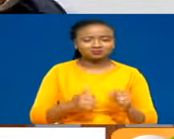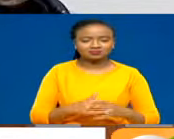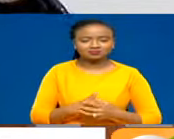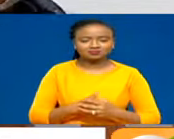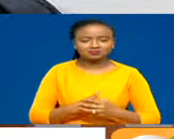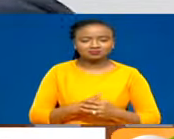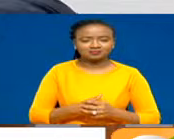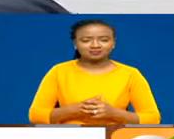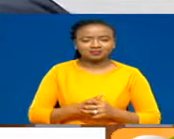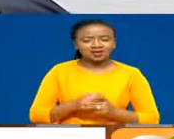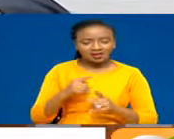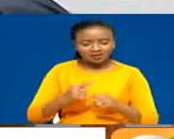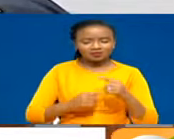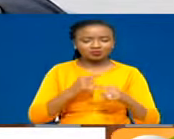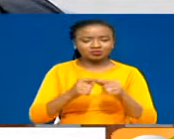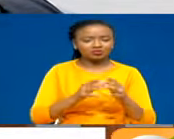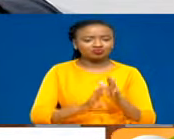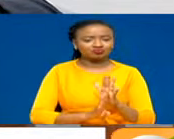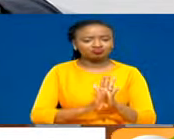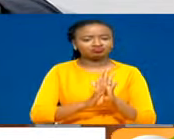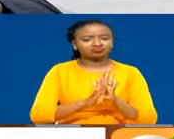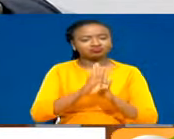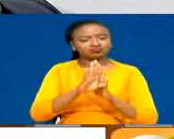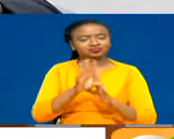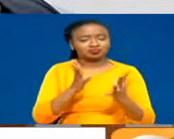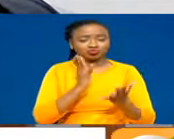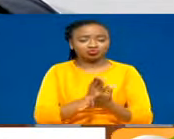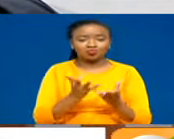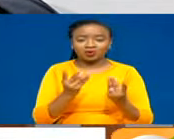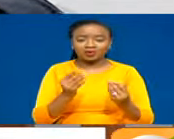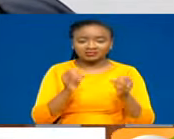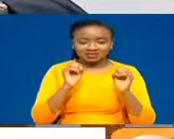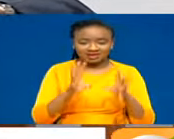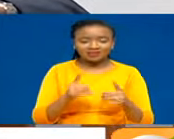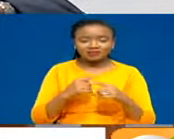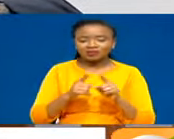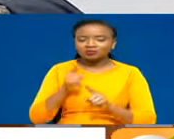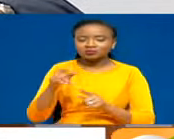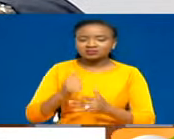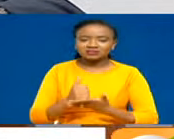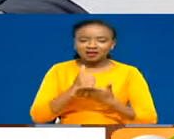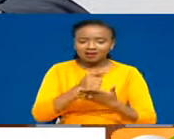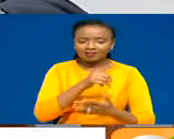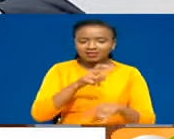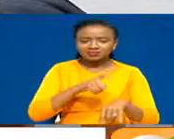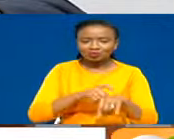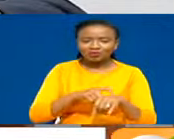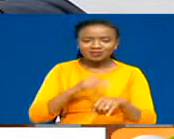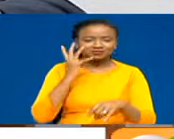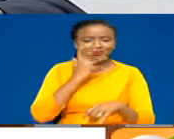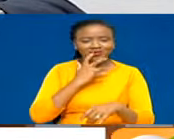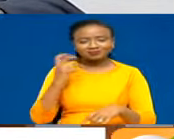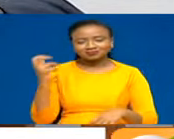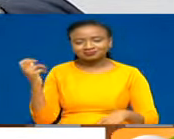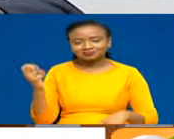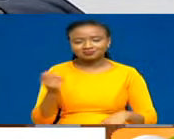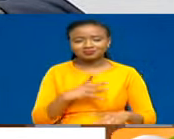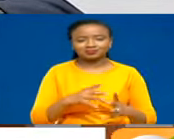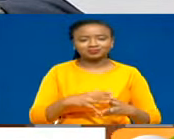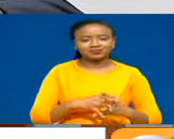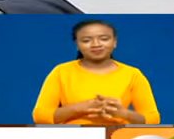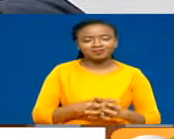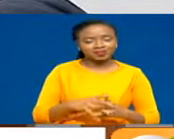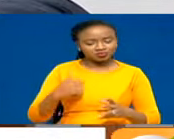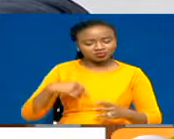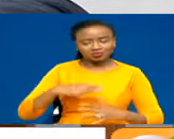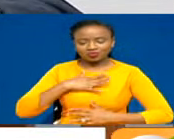that just rose tough times and turned them into incredible moments. And we will